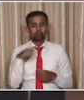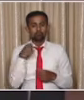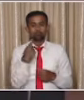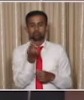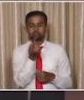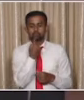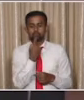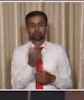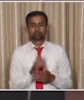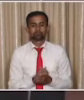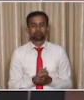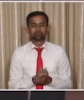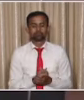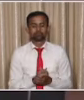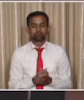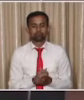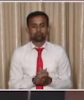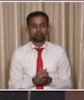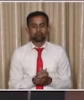That's the unfortunate situation.